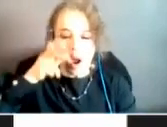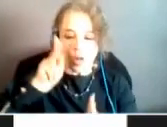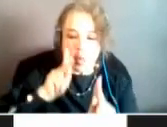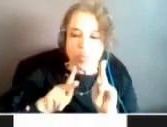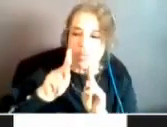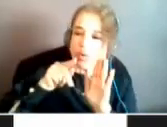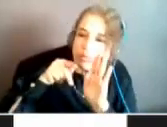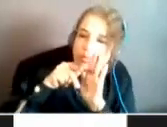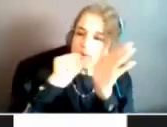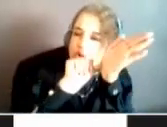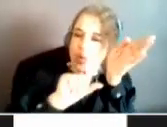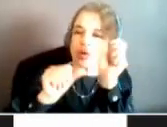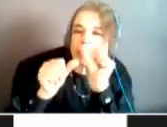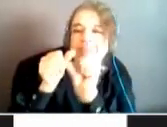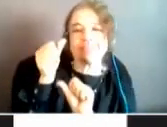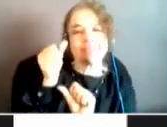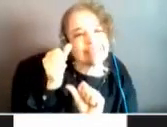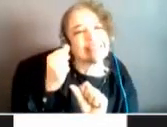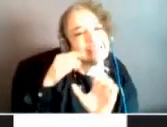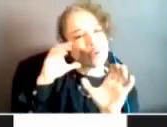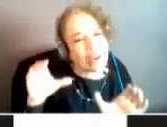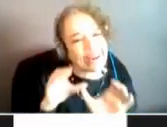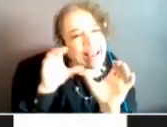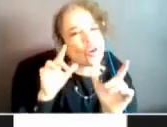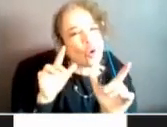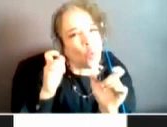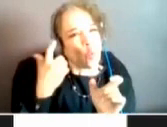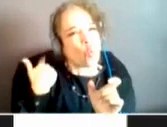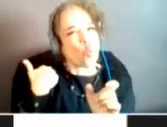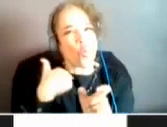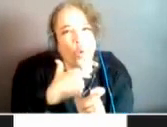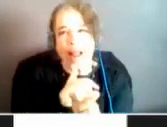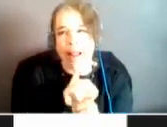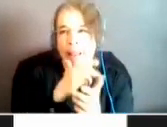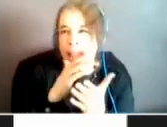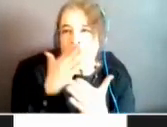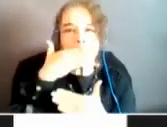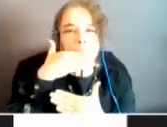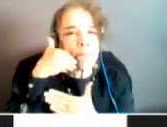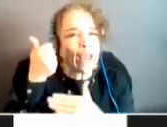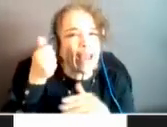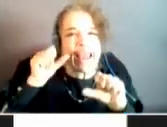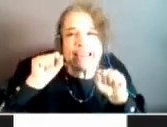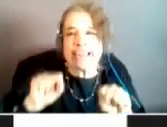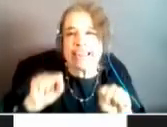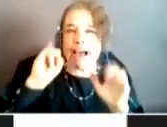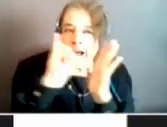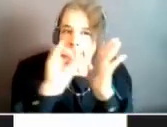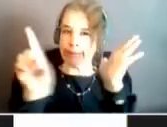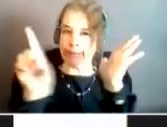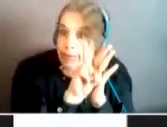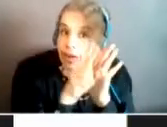suicide, we've got to act quickly. You know, we've got to be better able to